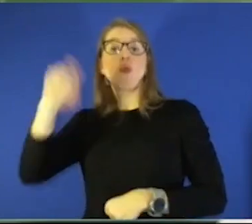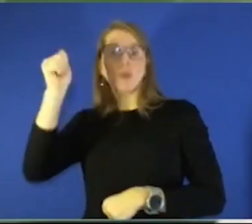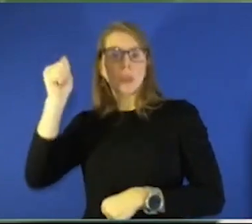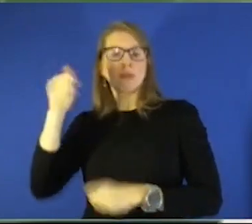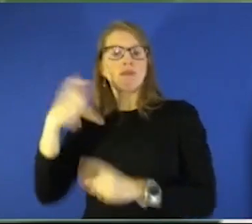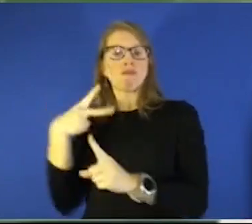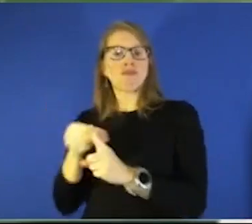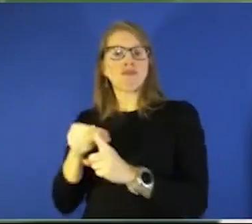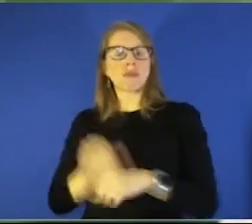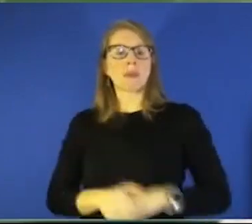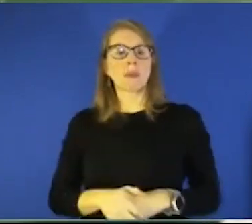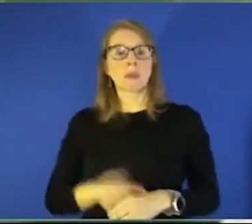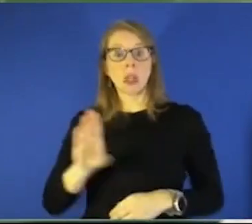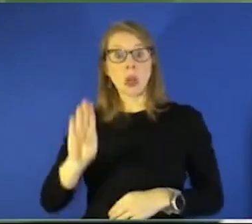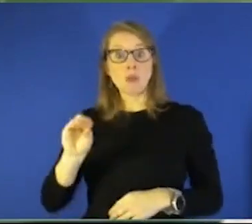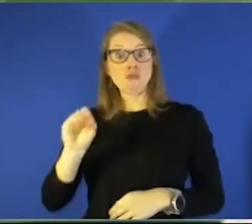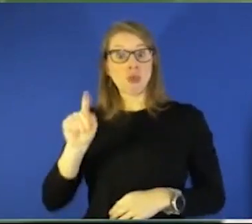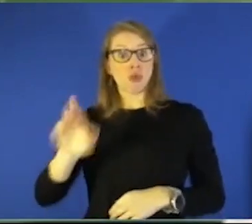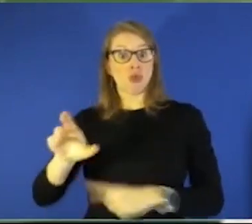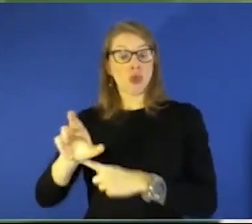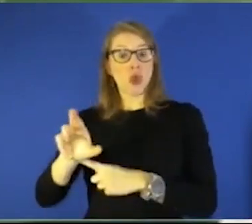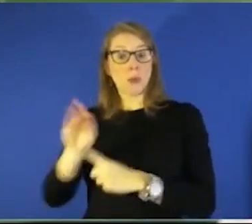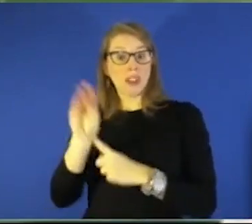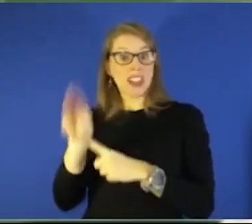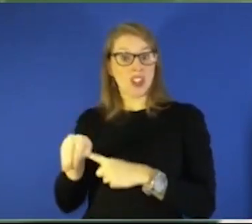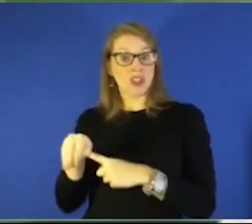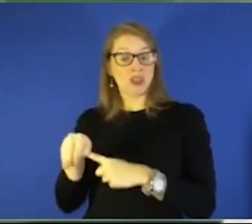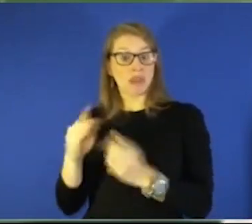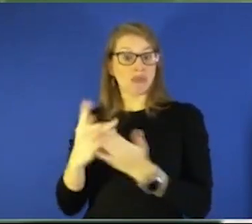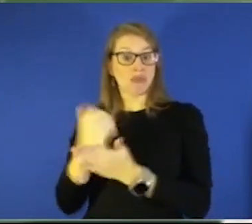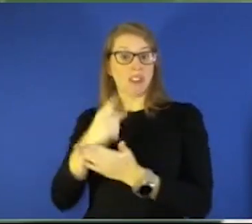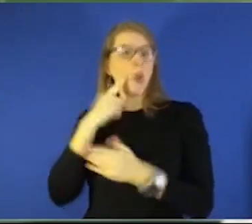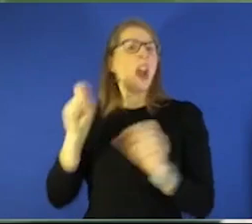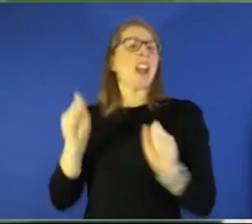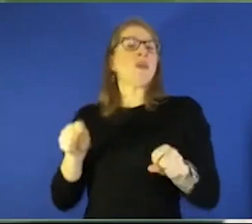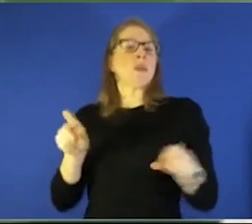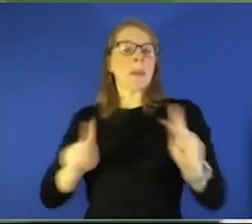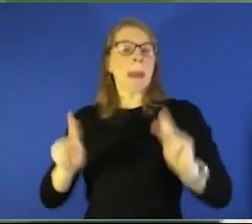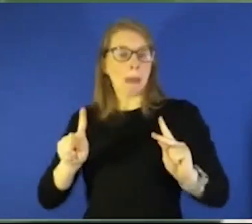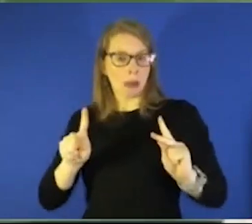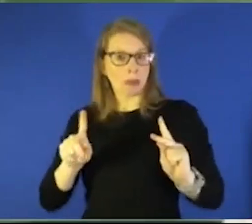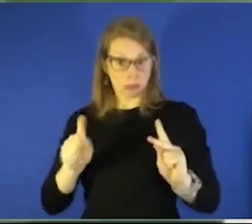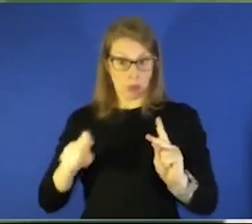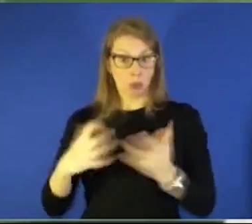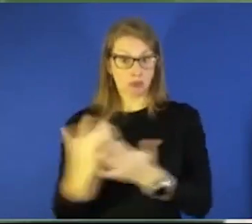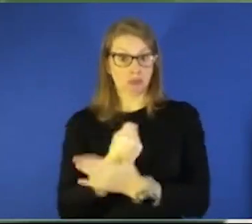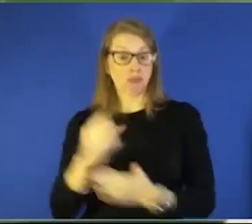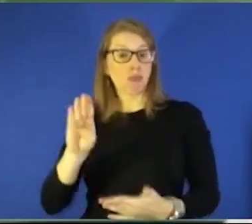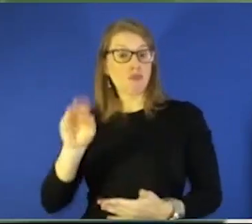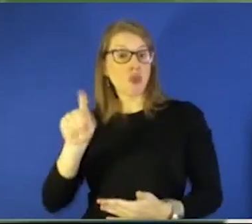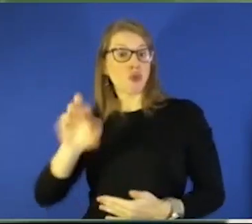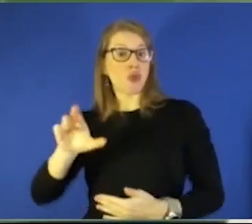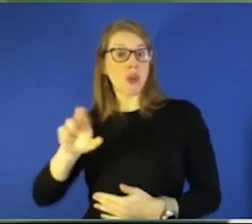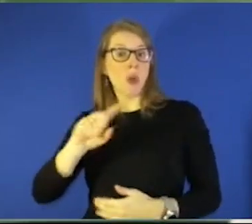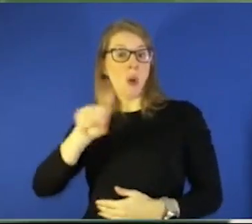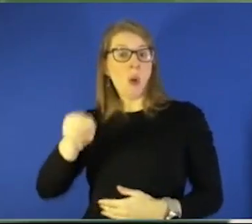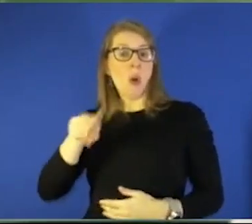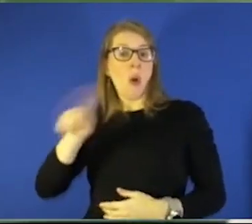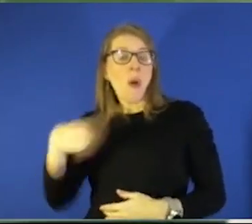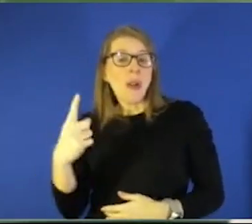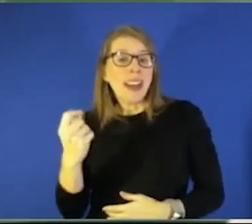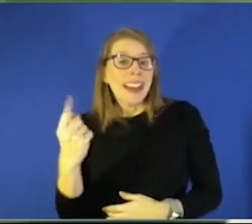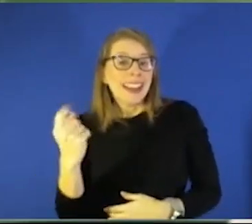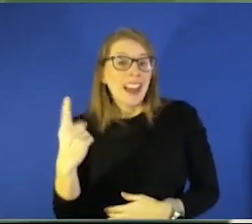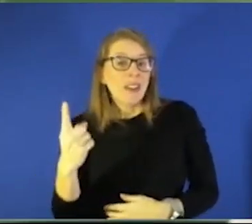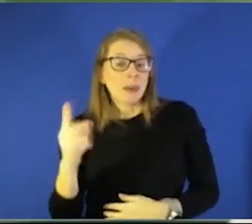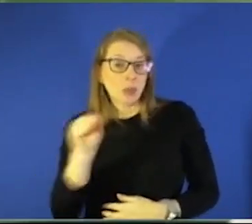looked at their booster dose percentage. Of the eligible people who are supposed to get boosters, only about 11% have gotten